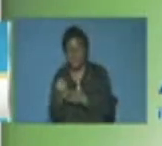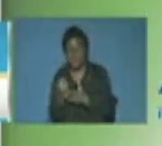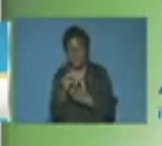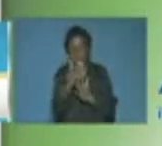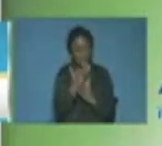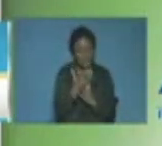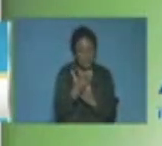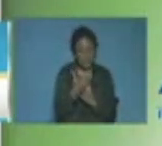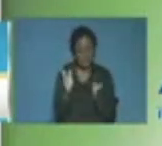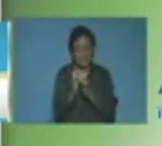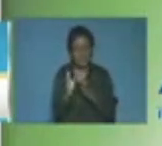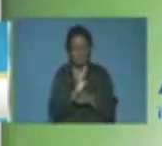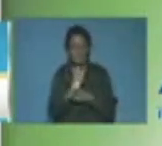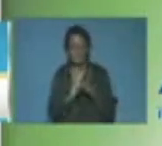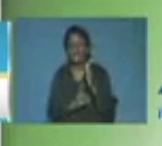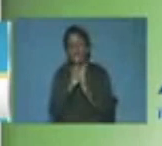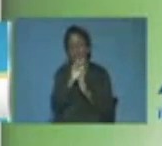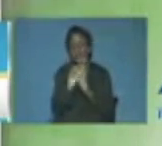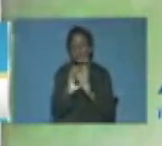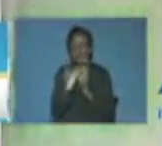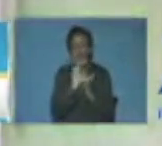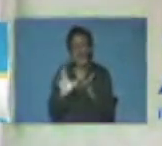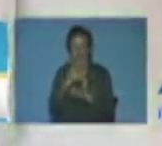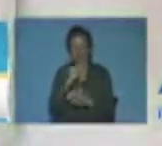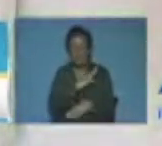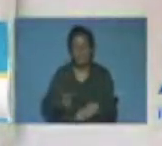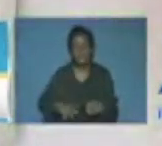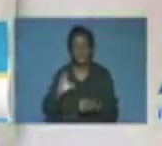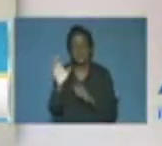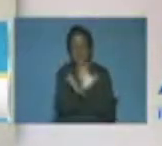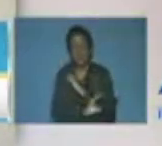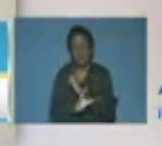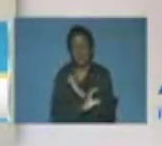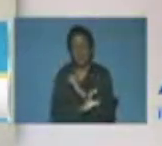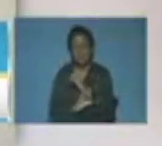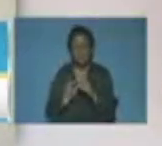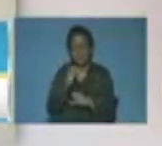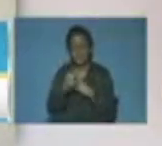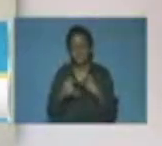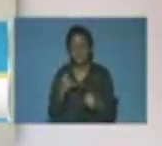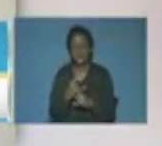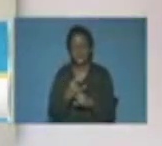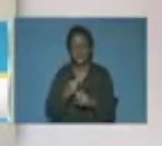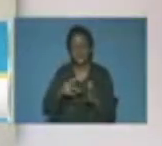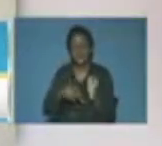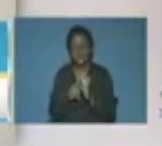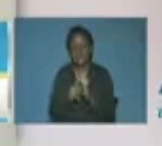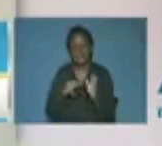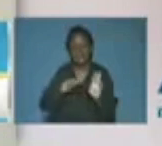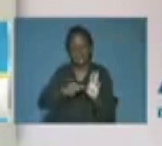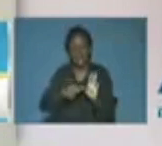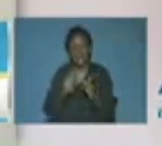Center and Royal Caribbean International's Kickstarter program. Coconut water startup One Big Nut took the top prize